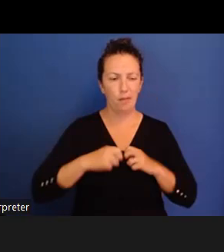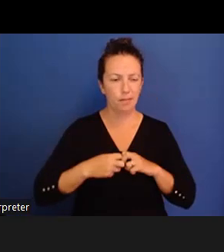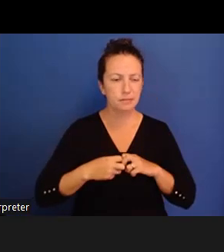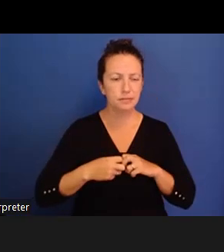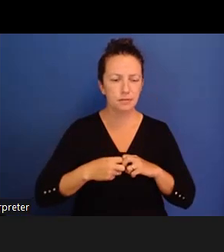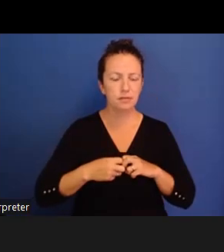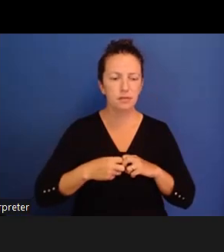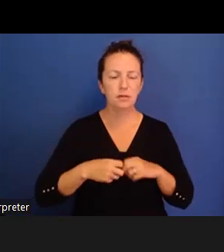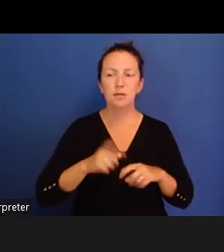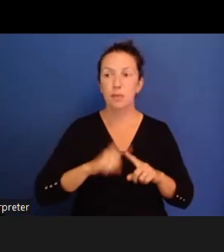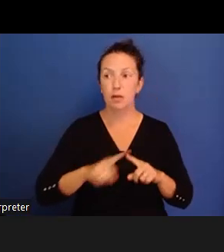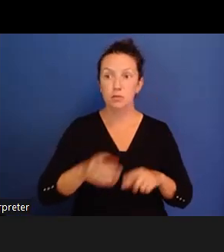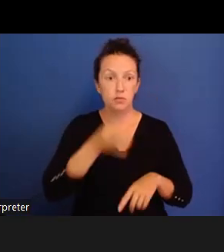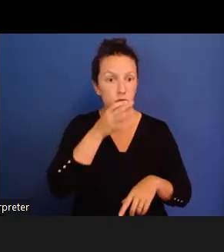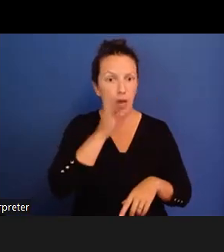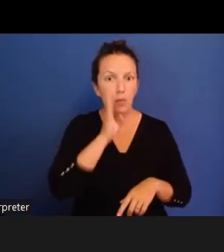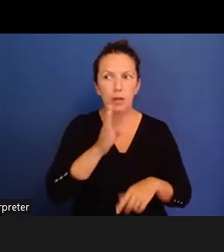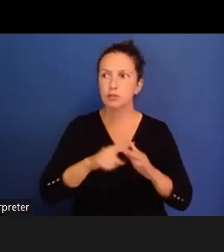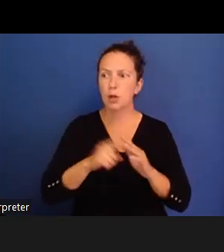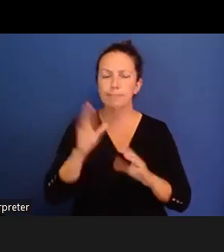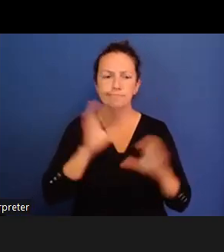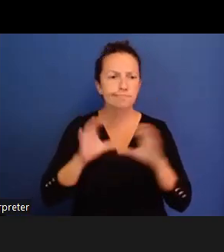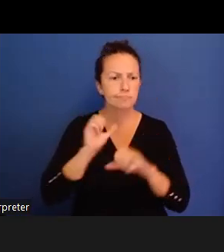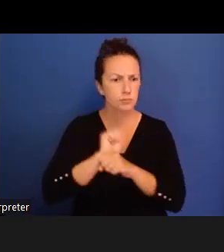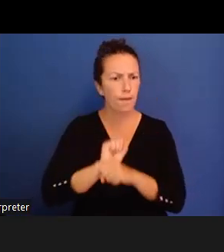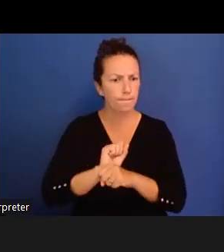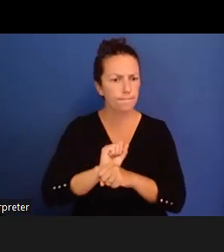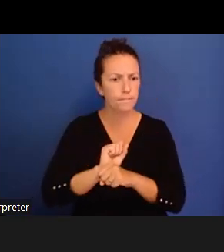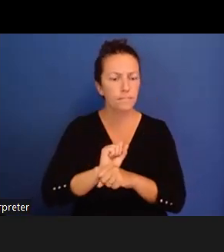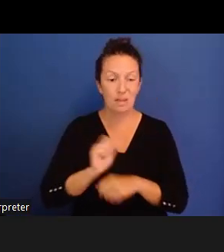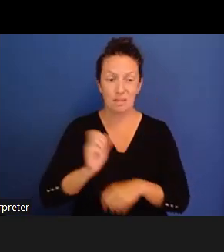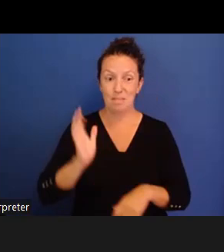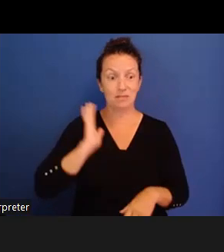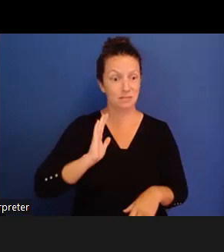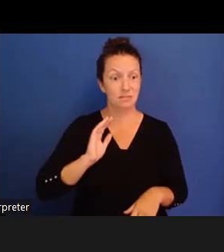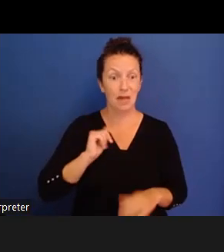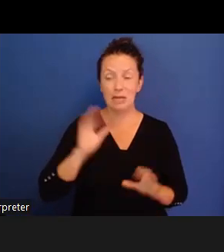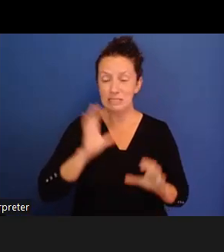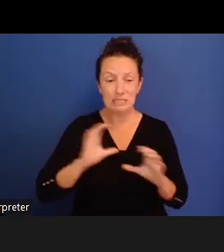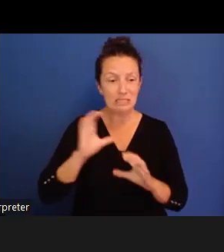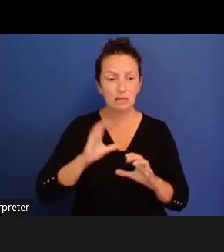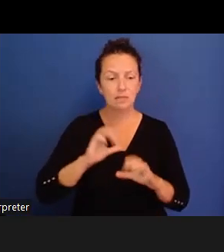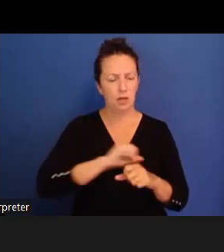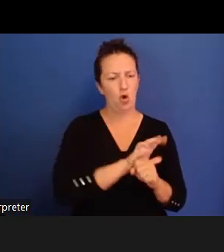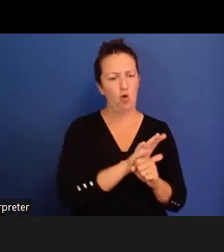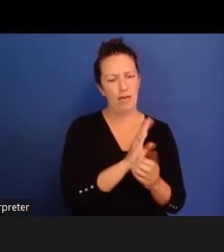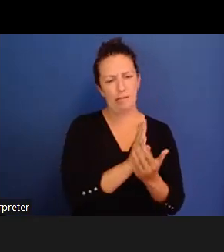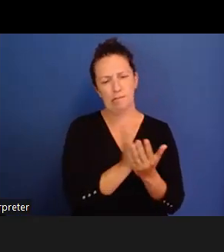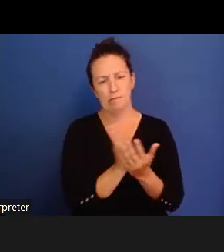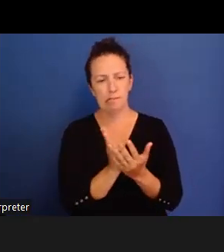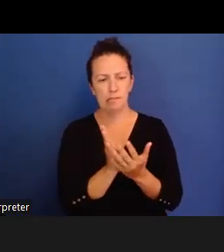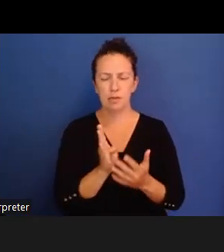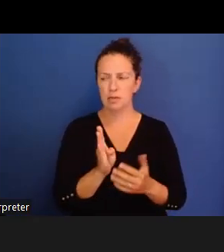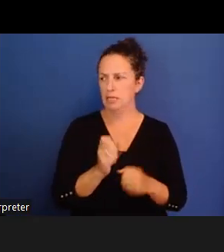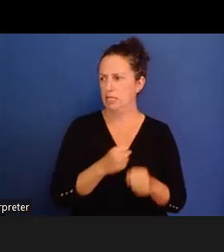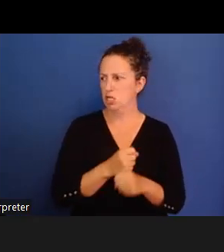for employment. I did look for employment, and even at the end of the pandemic, like in